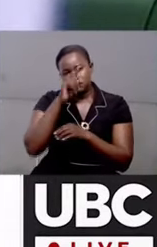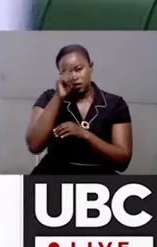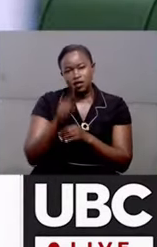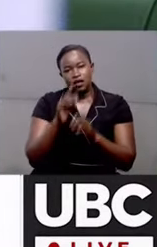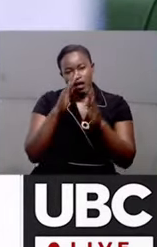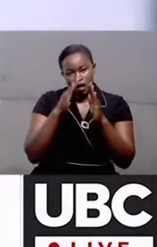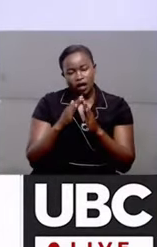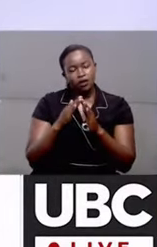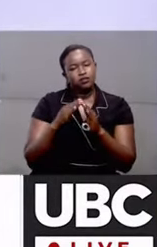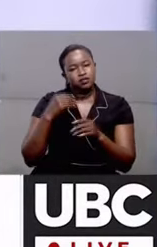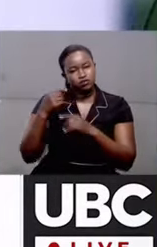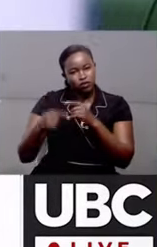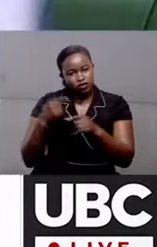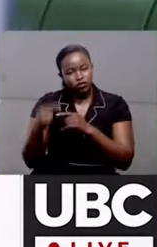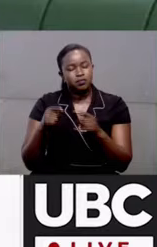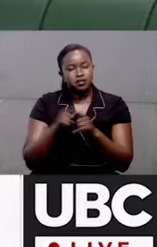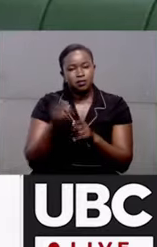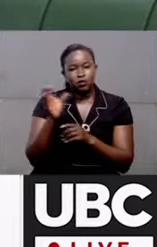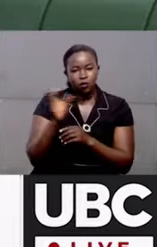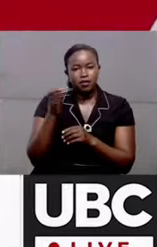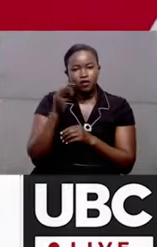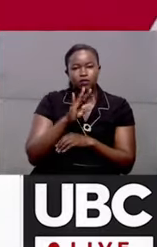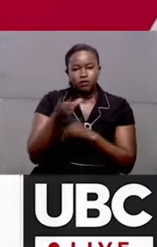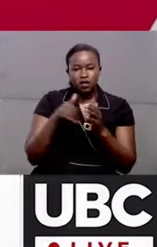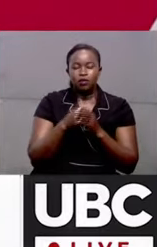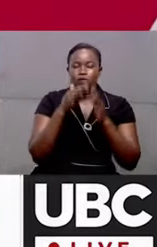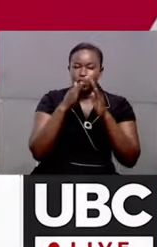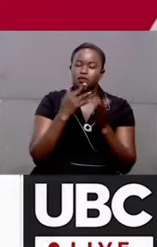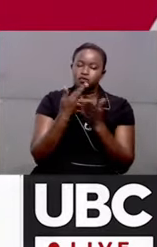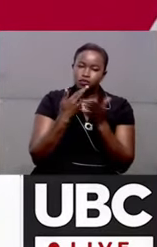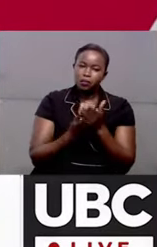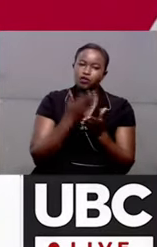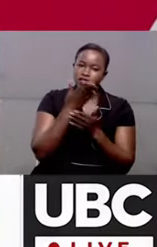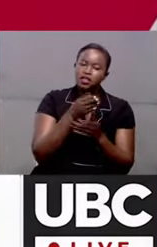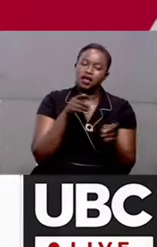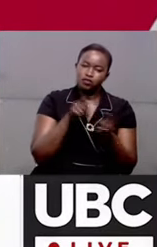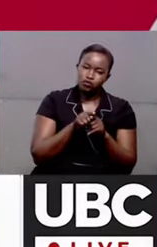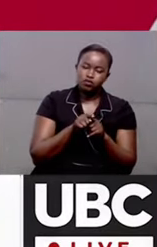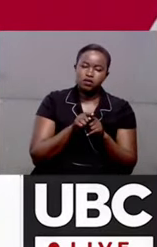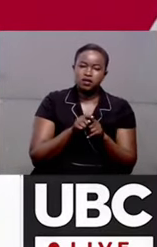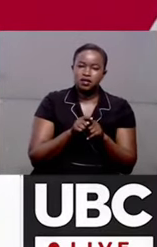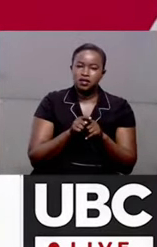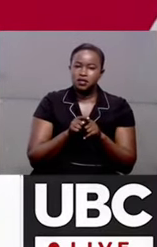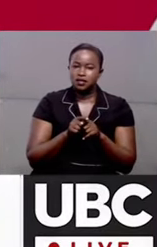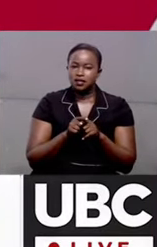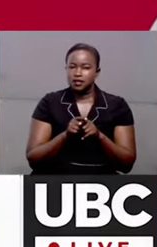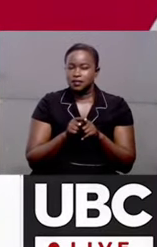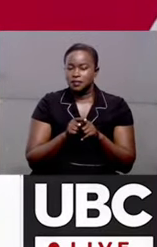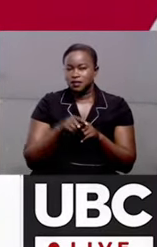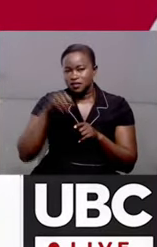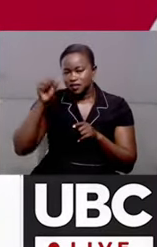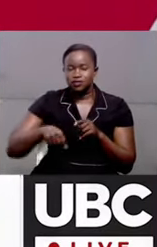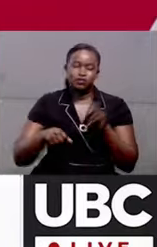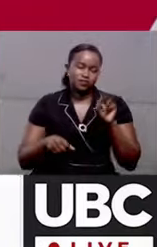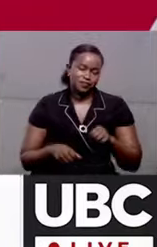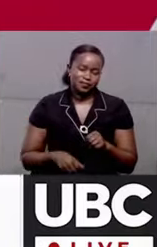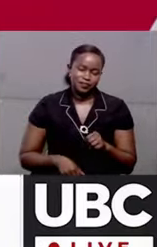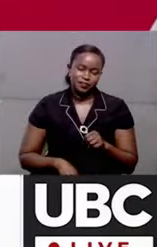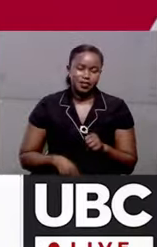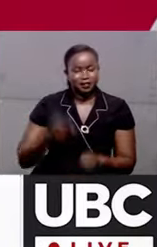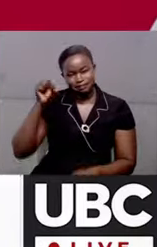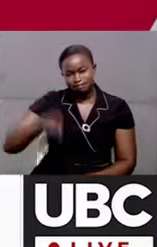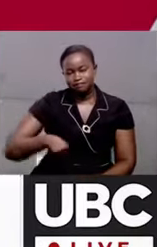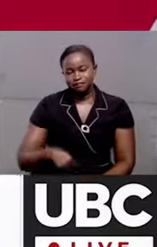does resume and the committee of the whole House reports thereto. Those in favor say on the contrary, nay. The ayes have